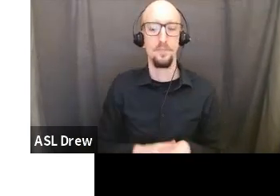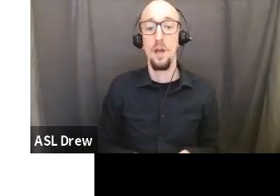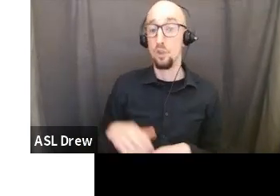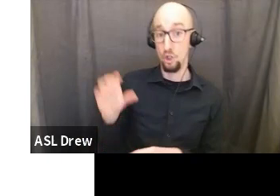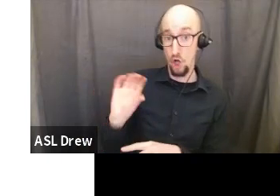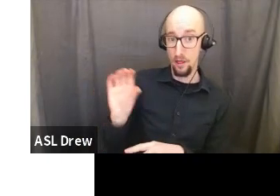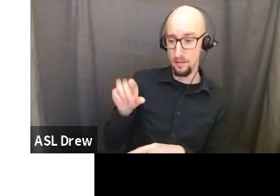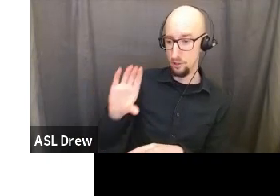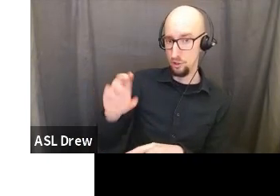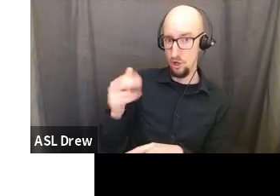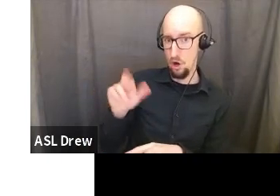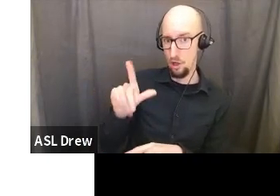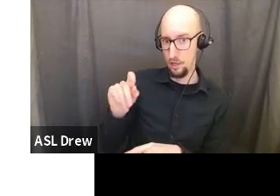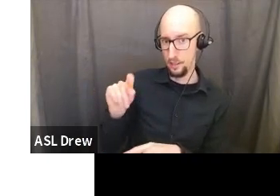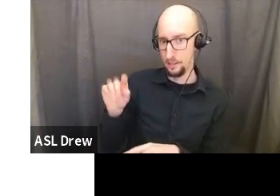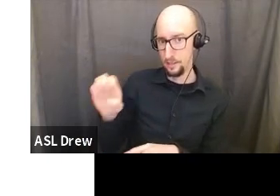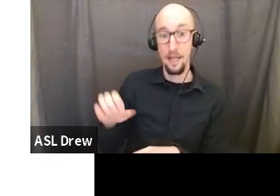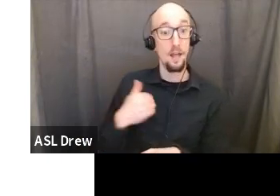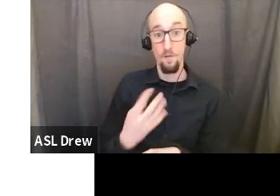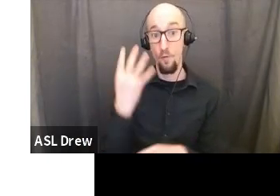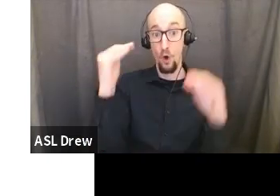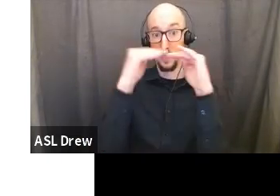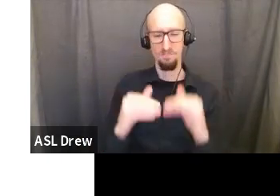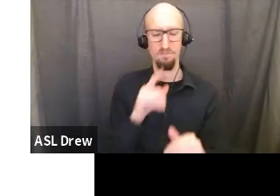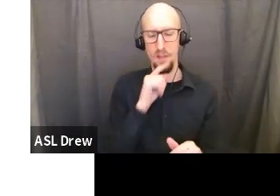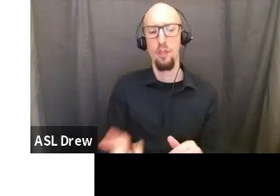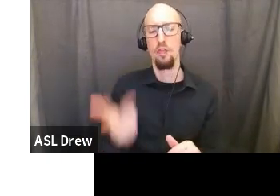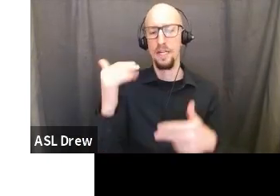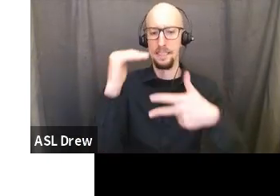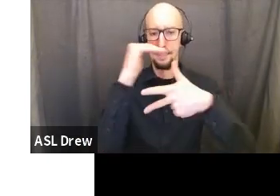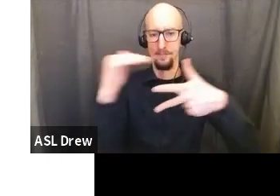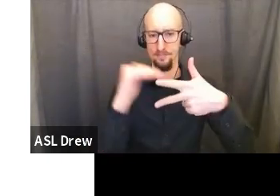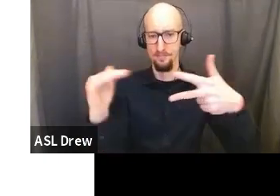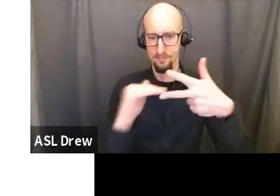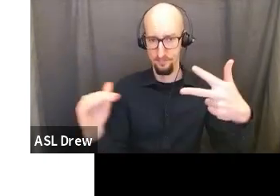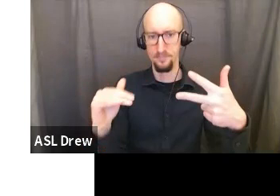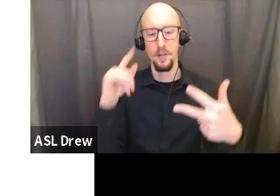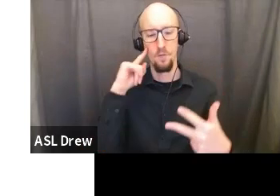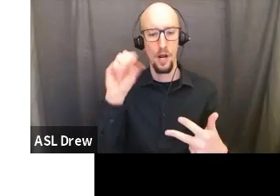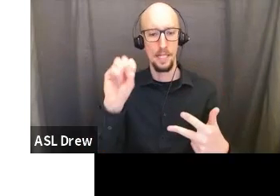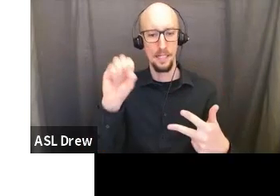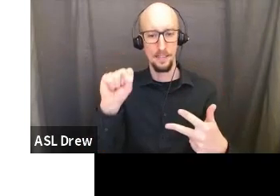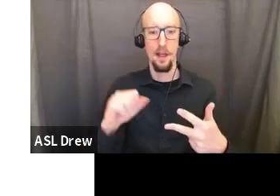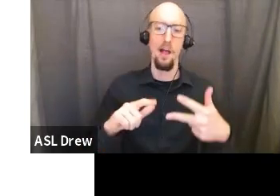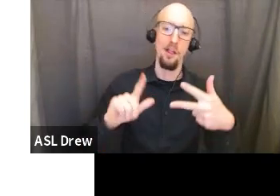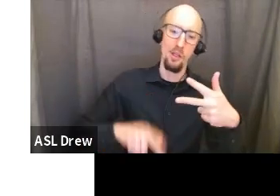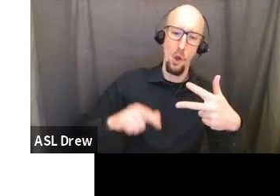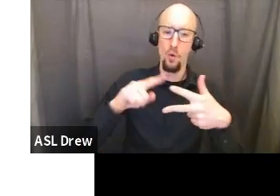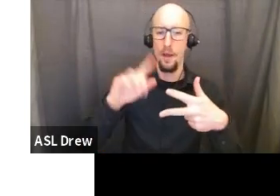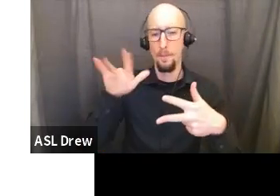using 4 tiers, uses three socioeconomic tiers, low, medium, and high.